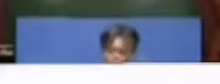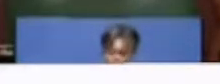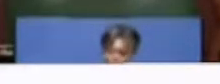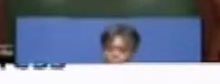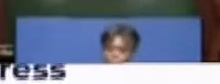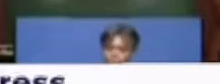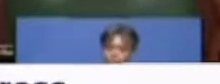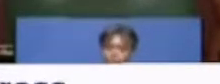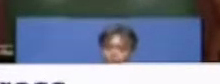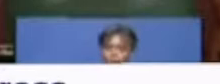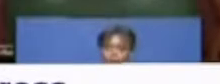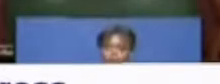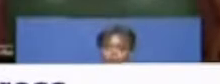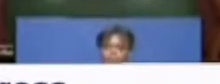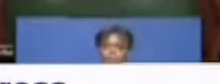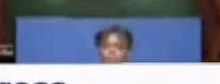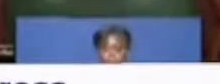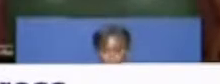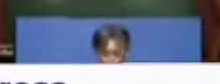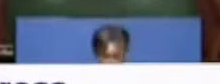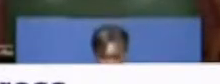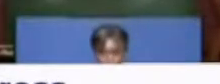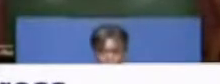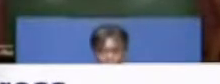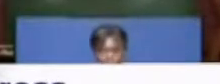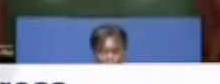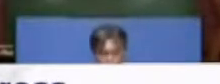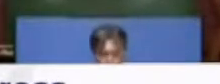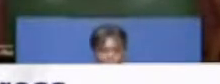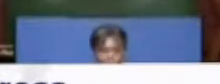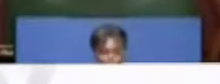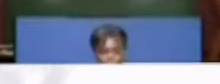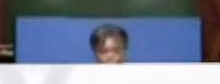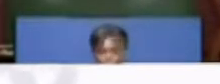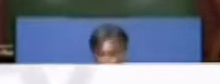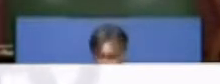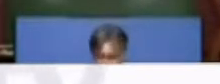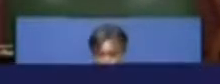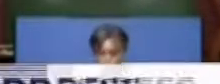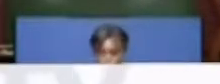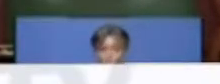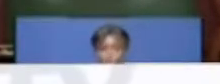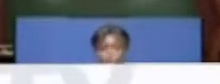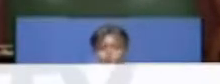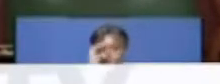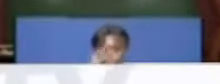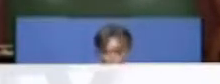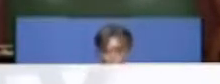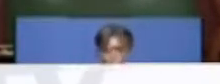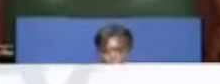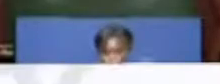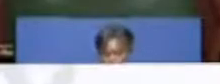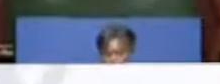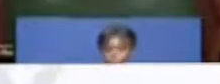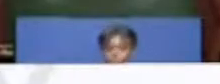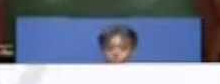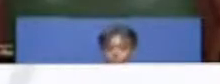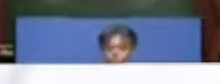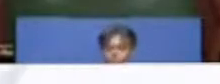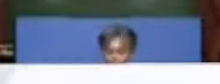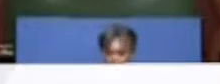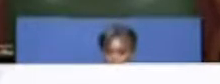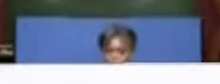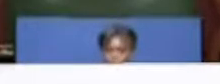by enhancing the quality of farm inputs and reducing reliance on rain-fed agriculture. In the last